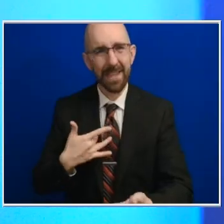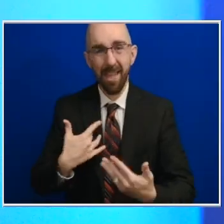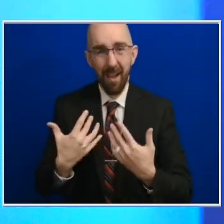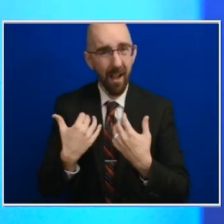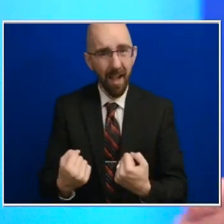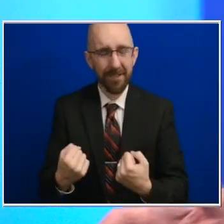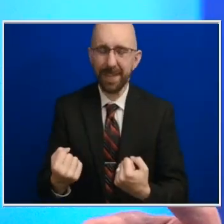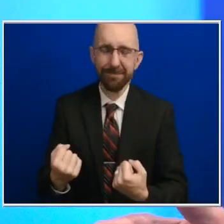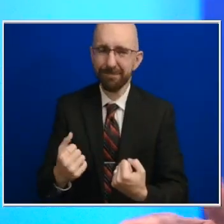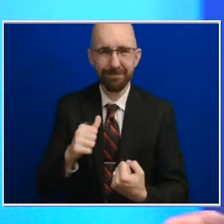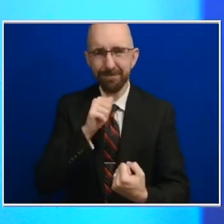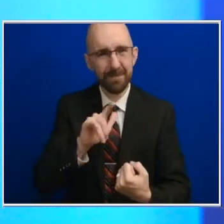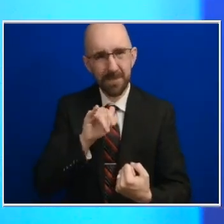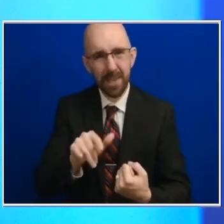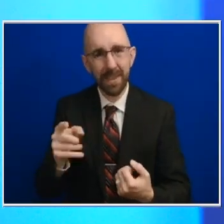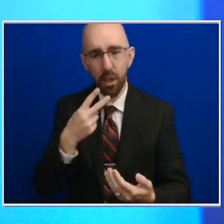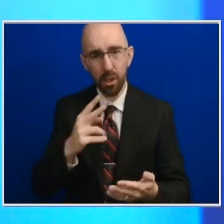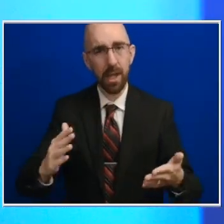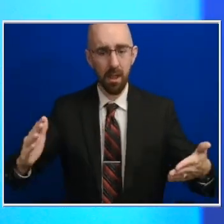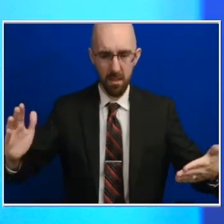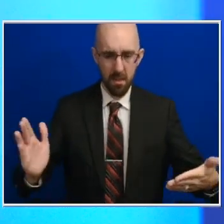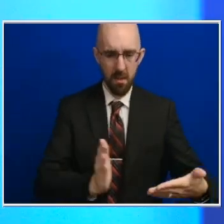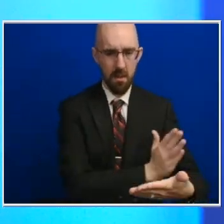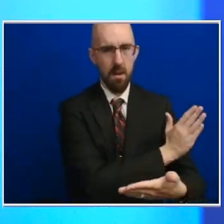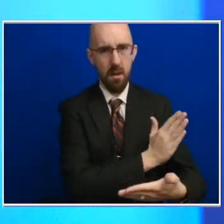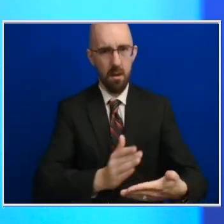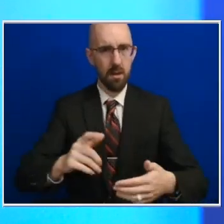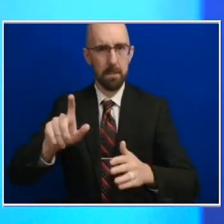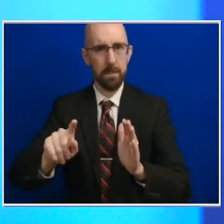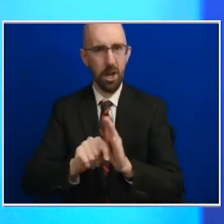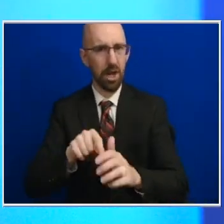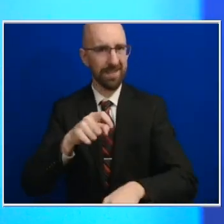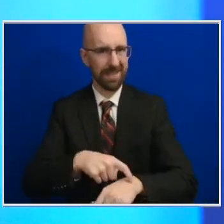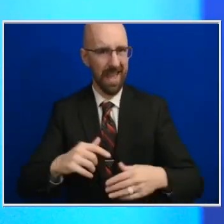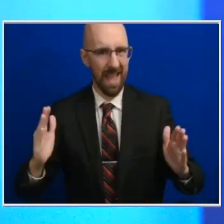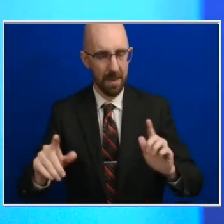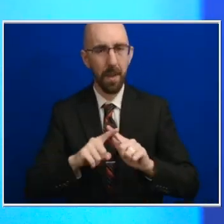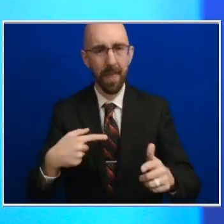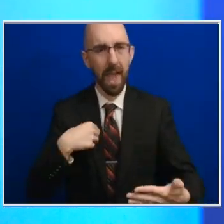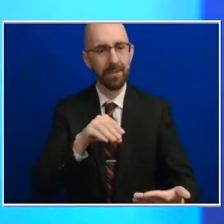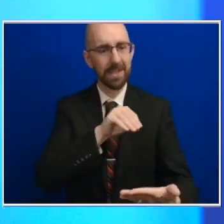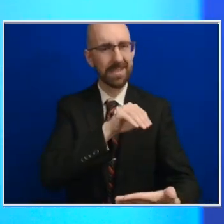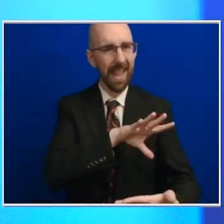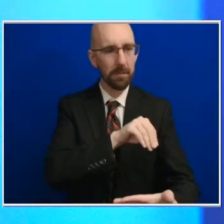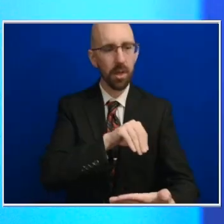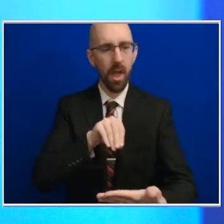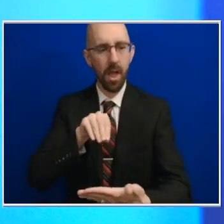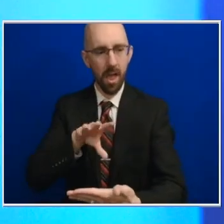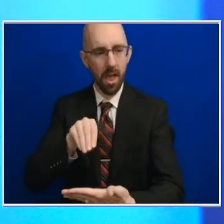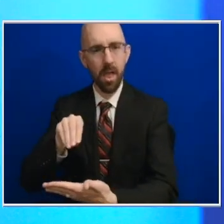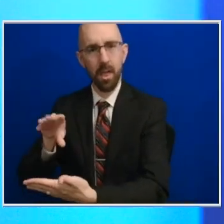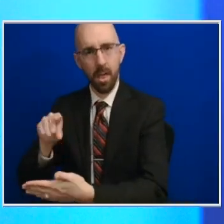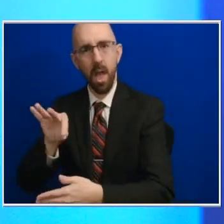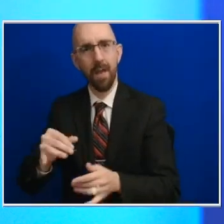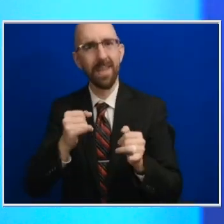actually looking over a long period of time, but they've got a lot of snapshots of these individuals over short periods